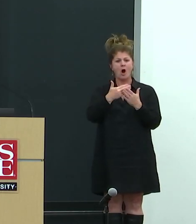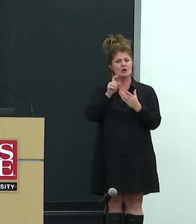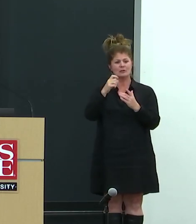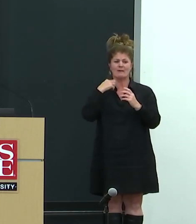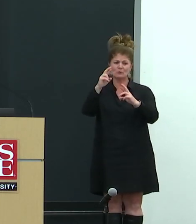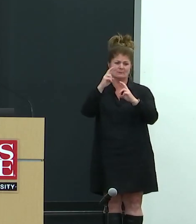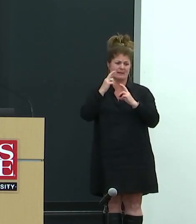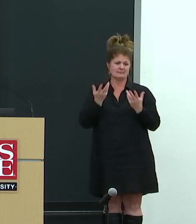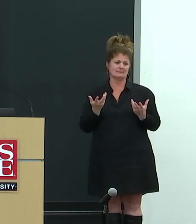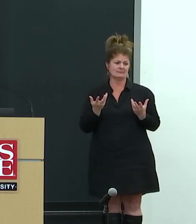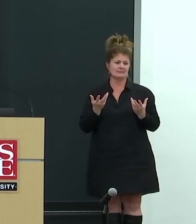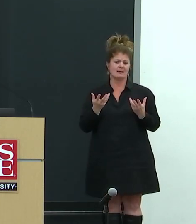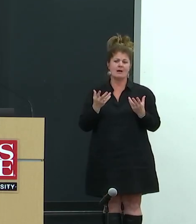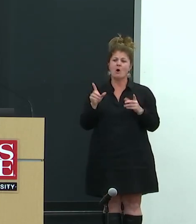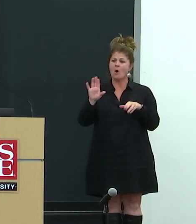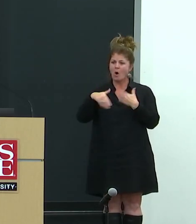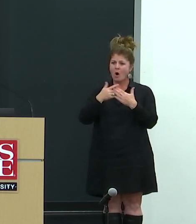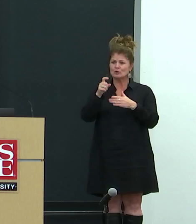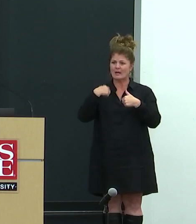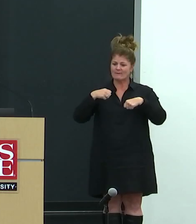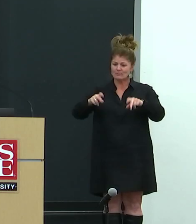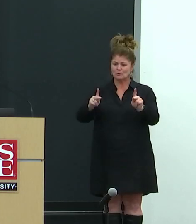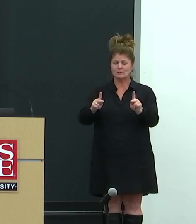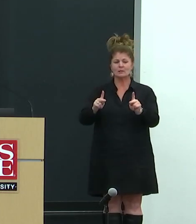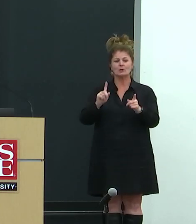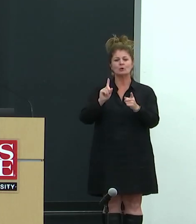opportunity to positively contribute.